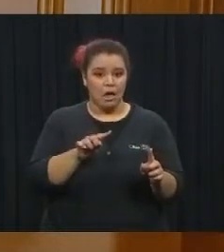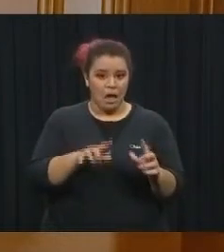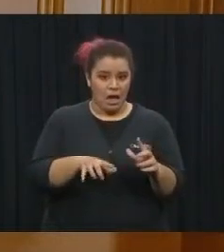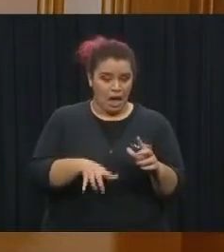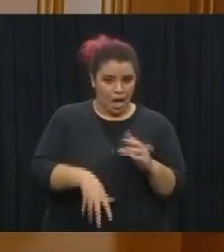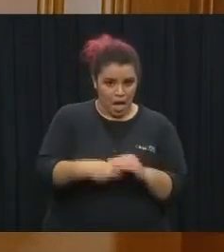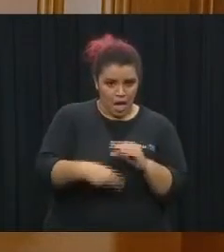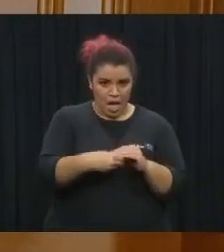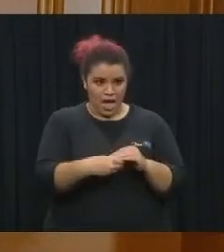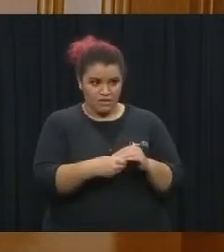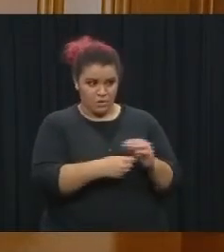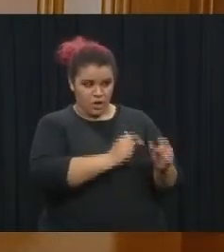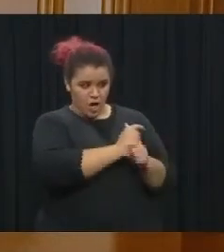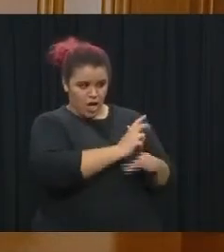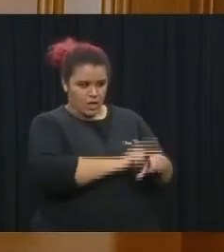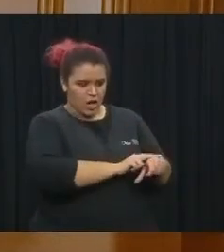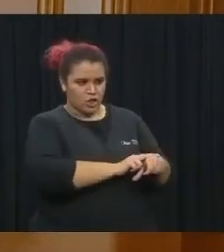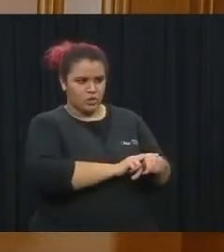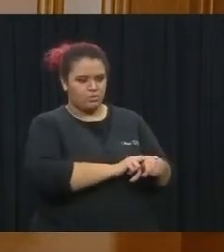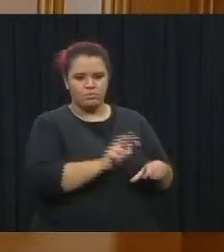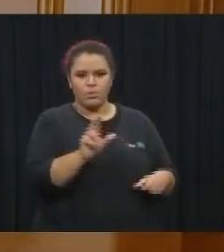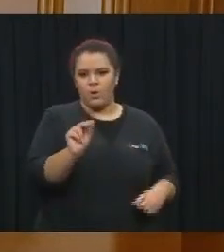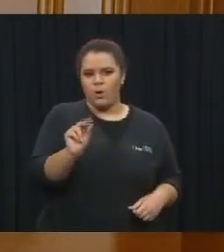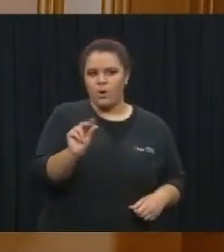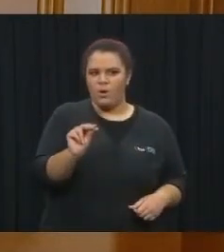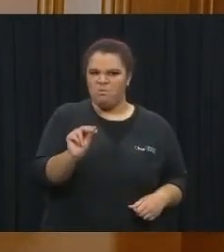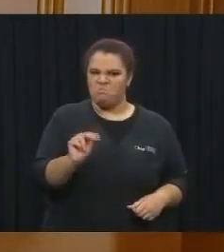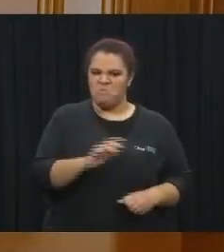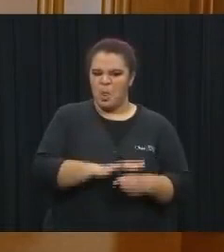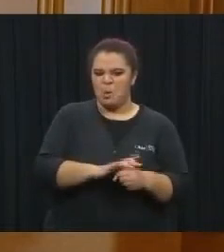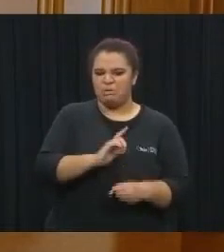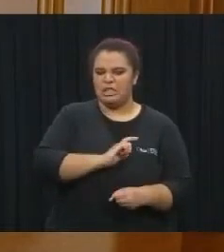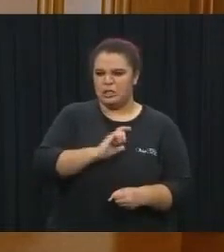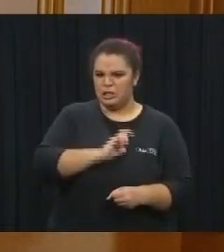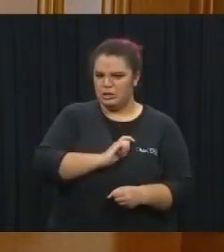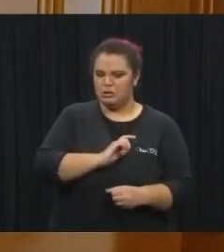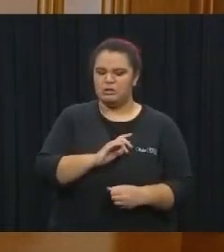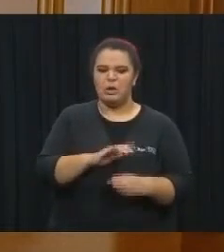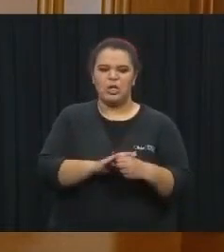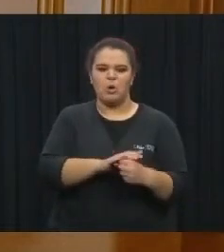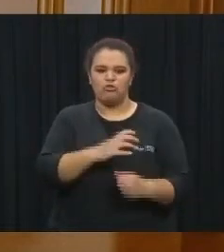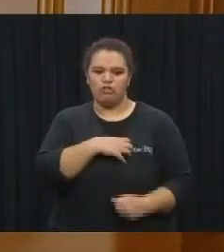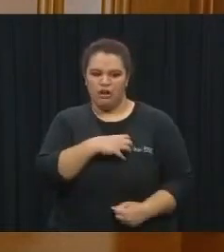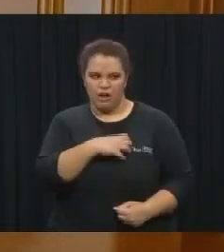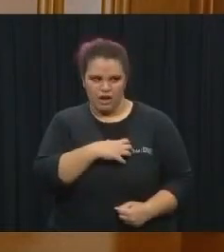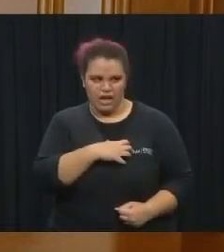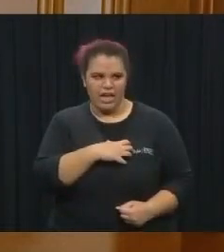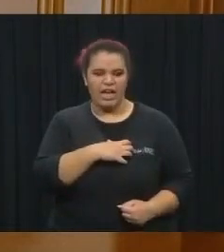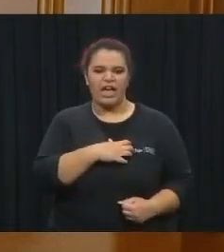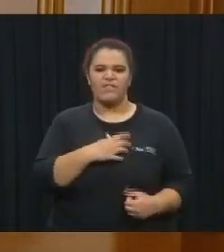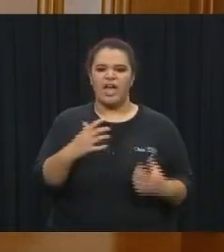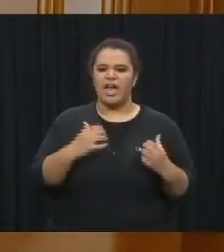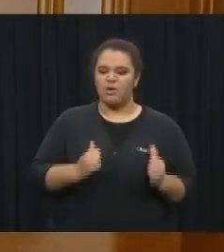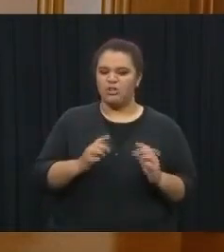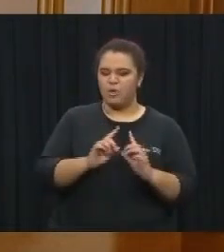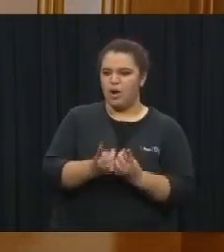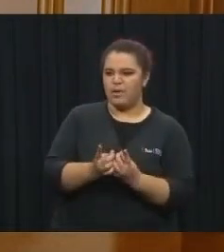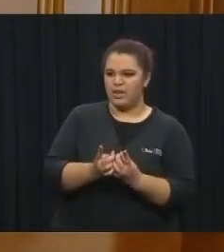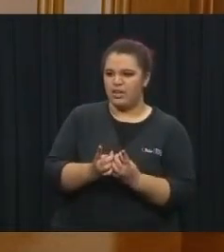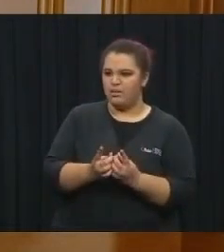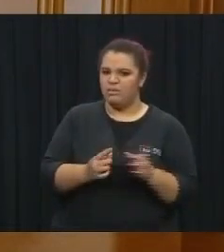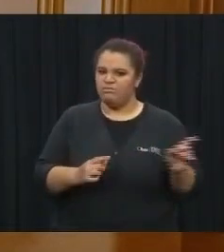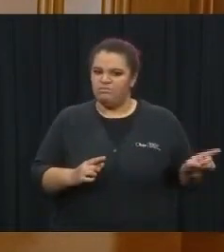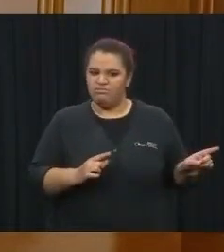National Guard. That would be within the scope of the local police, local sheriff, and the local health department, but that would not be the